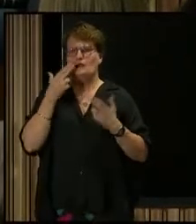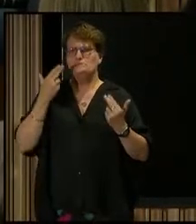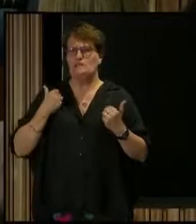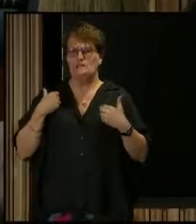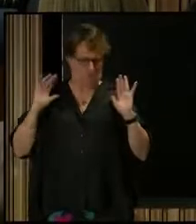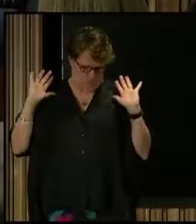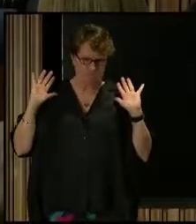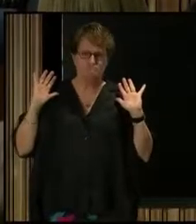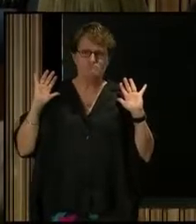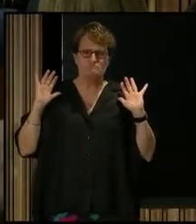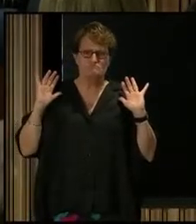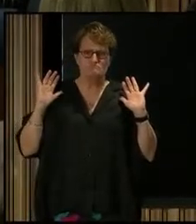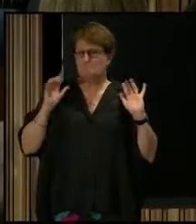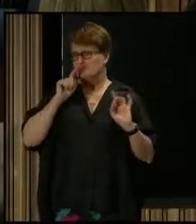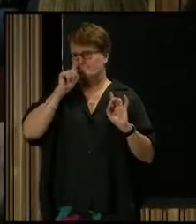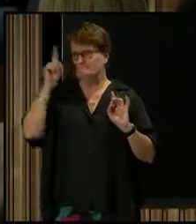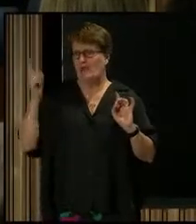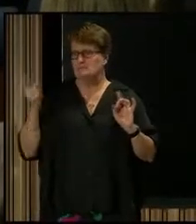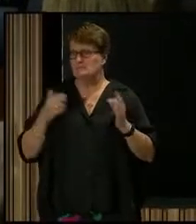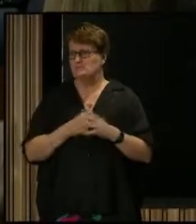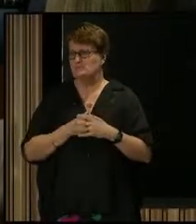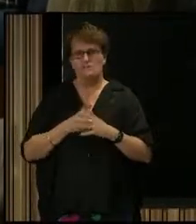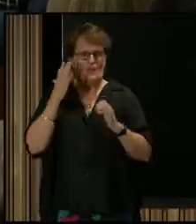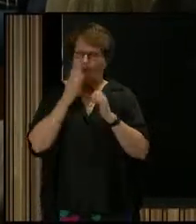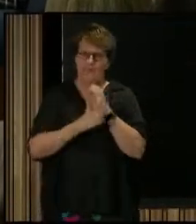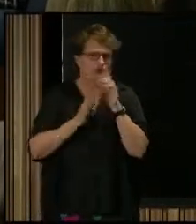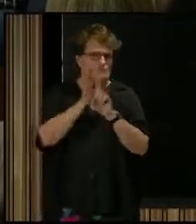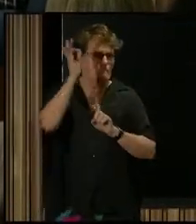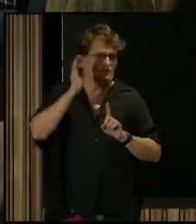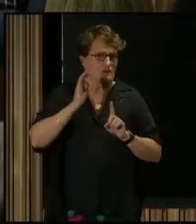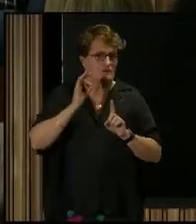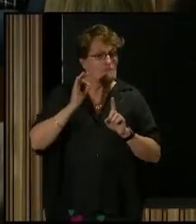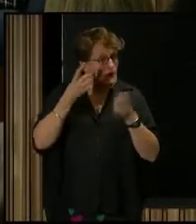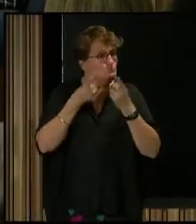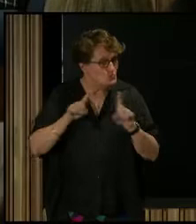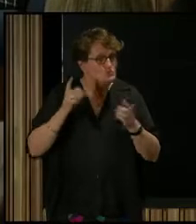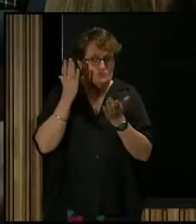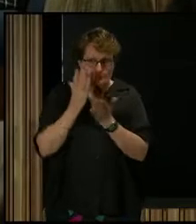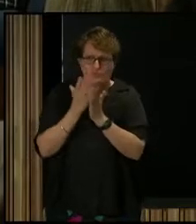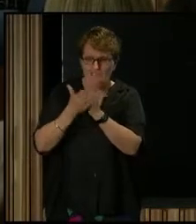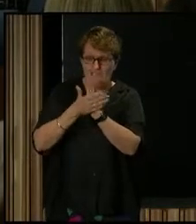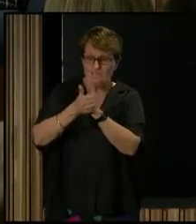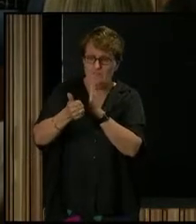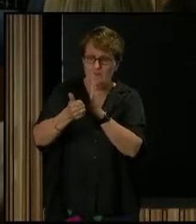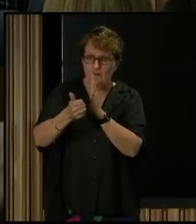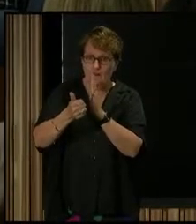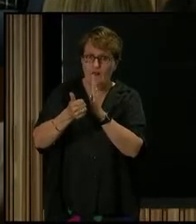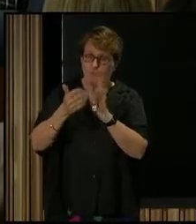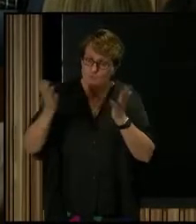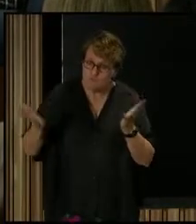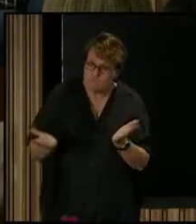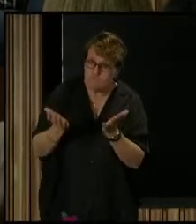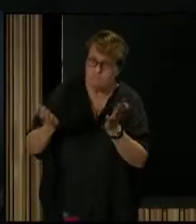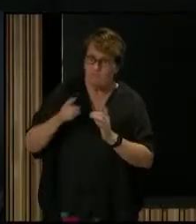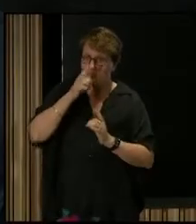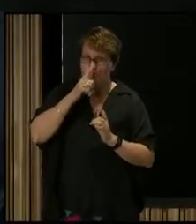so I'm doomed. I'll never get any better. But music is a skill. Yeah. And I really want to instill that in people. Anyone who